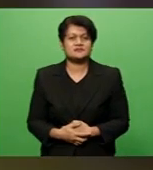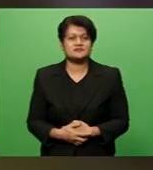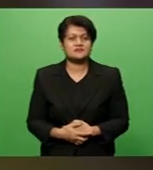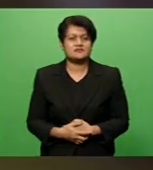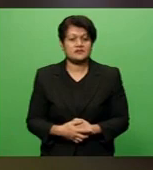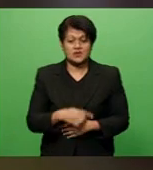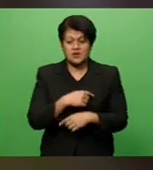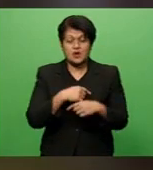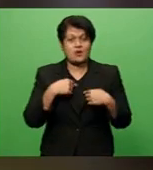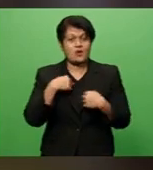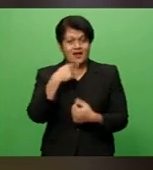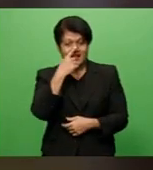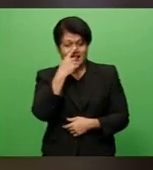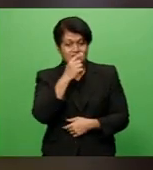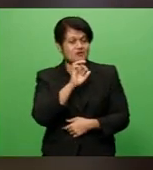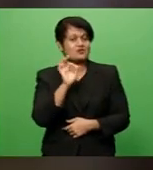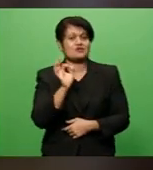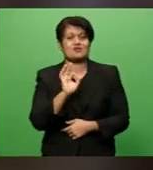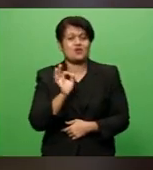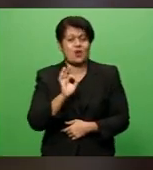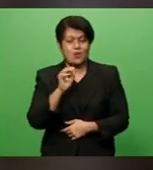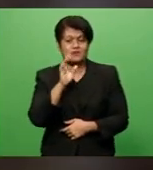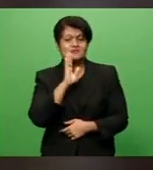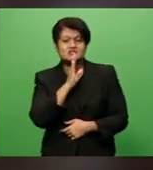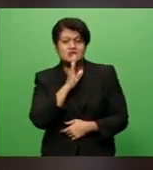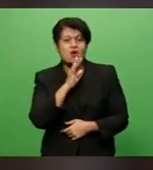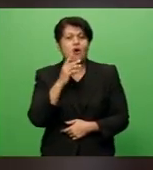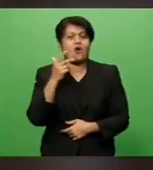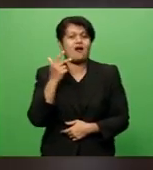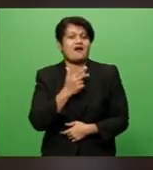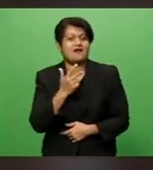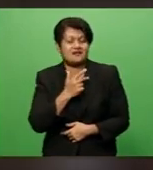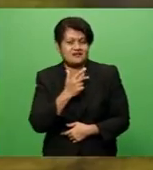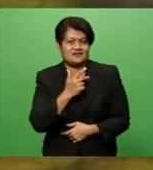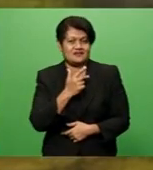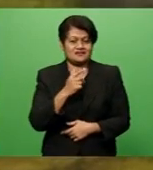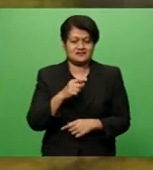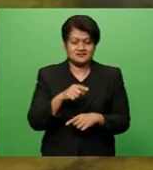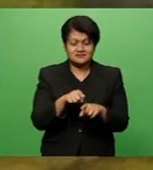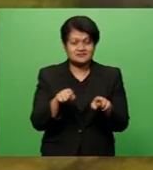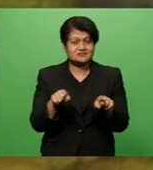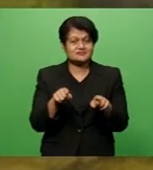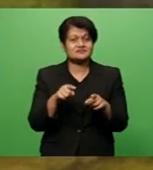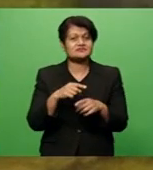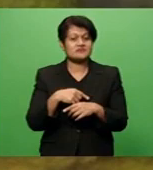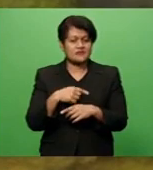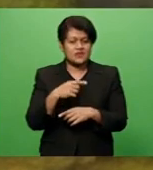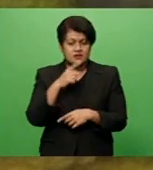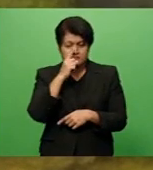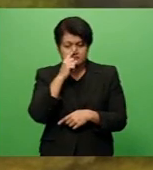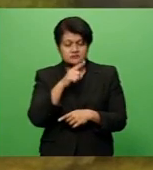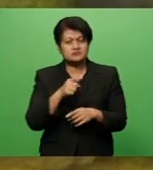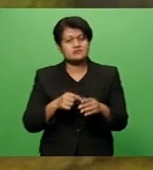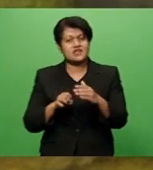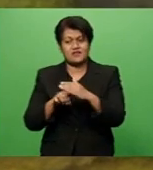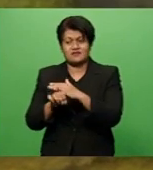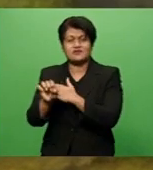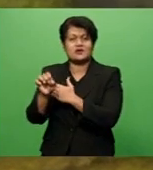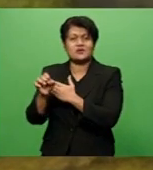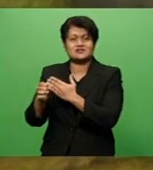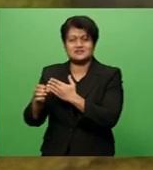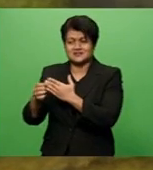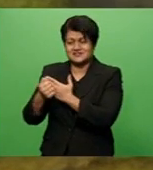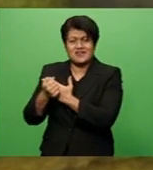We are lucky that no one is missing or got hurt during the cyclone. Residents living nearby the sea evacuated early yesterday. But for now,